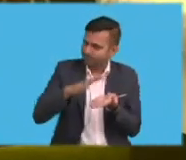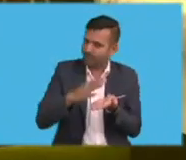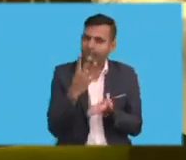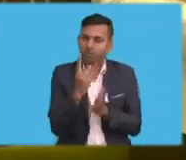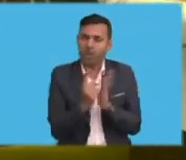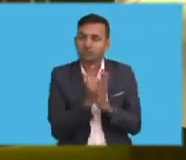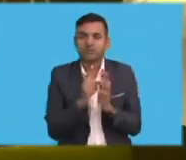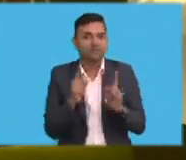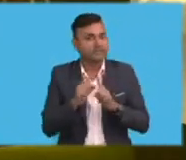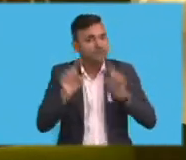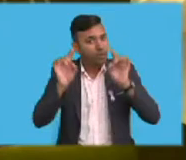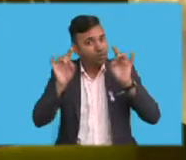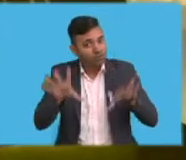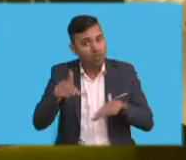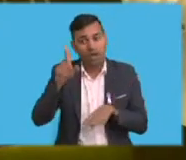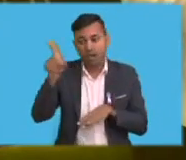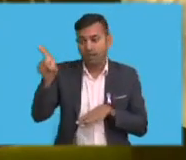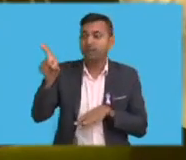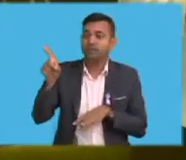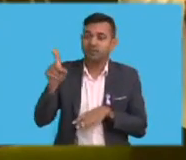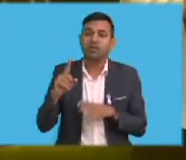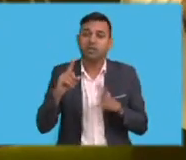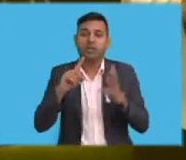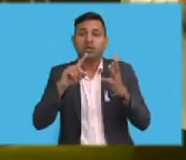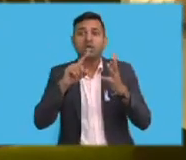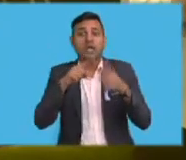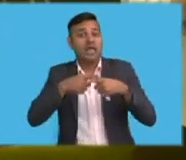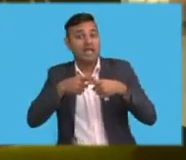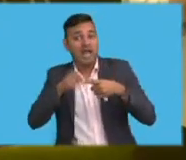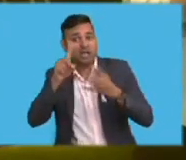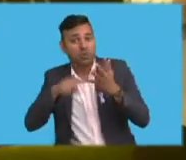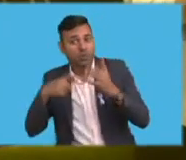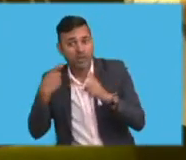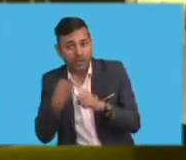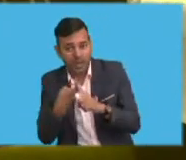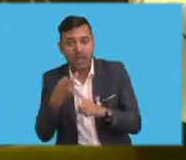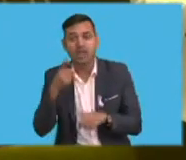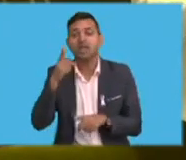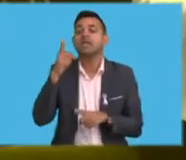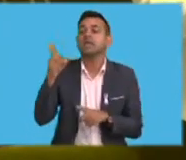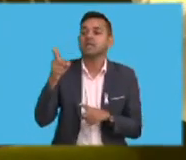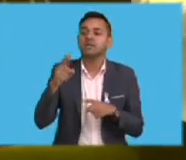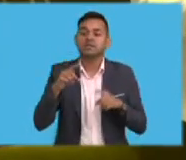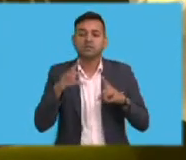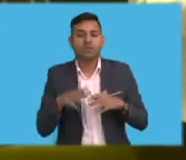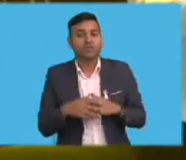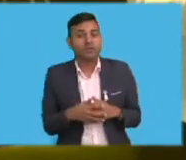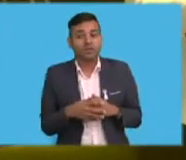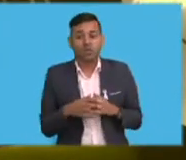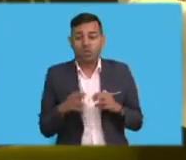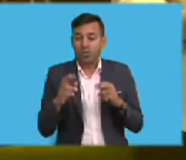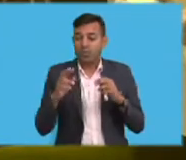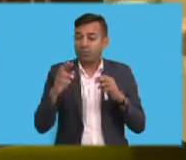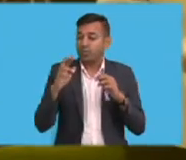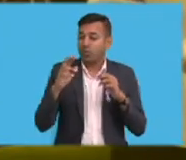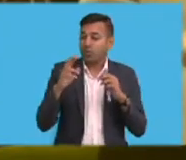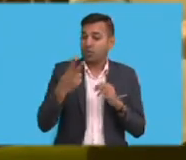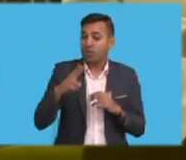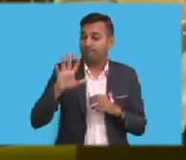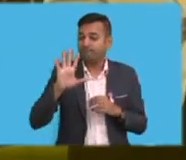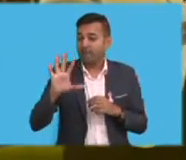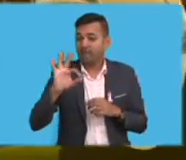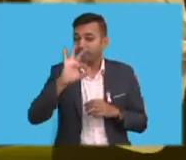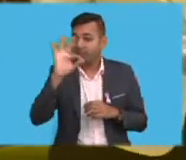than the New Zealand Hospital Emergency Department, which targets 95% of their patients treated or discharged within